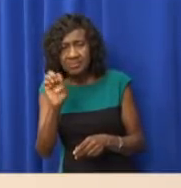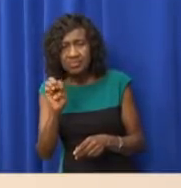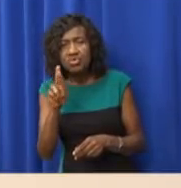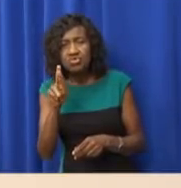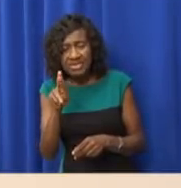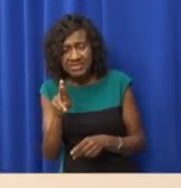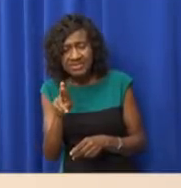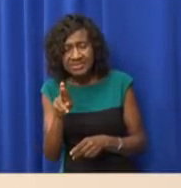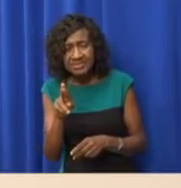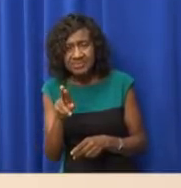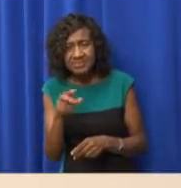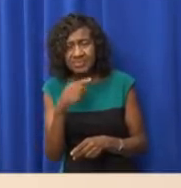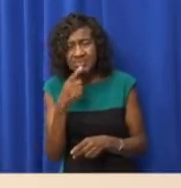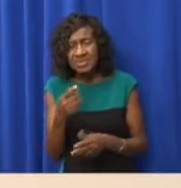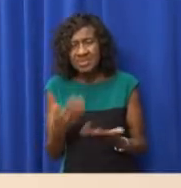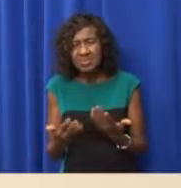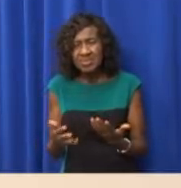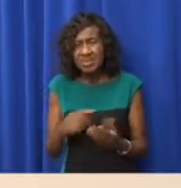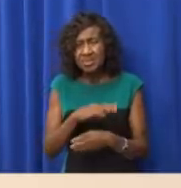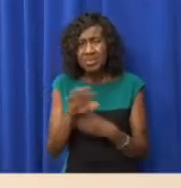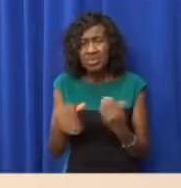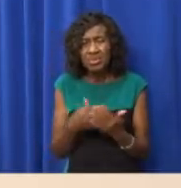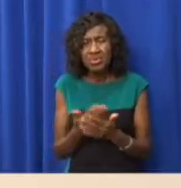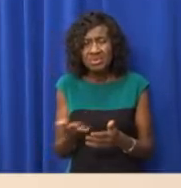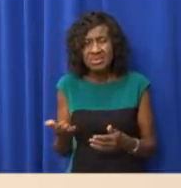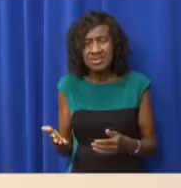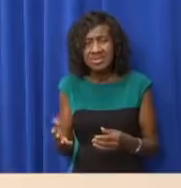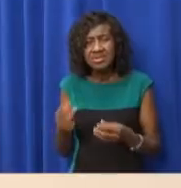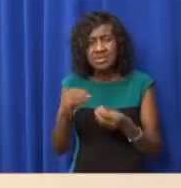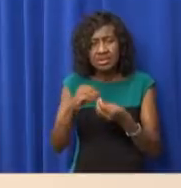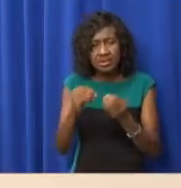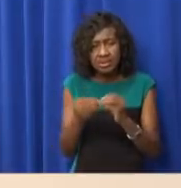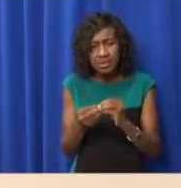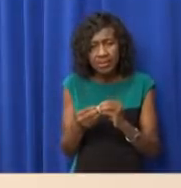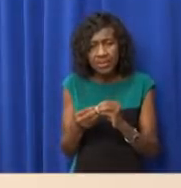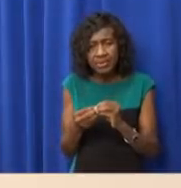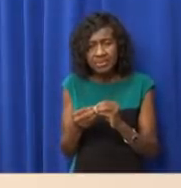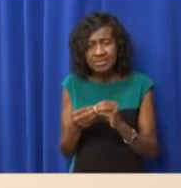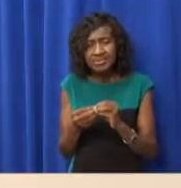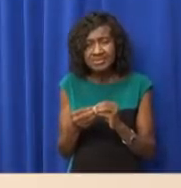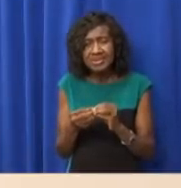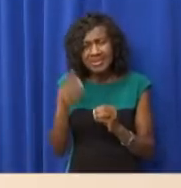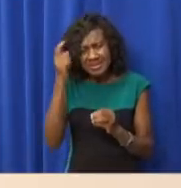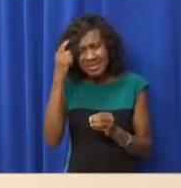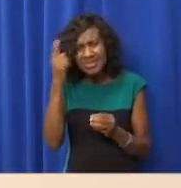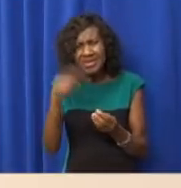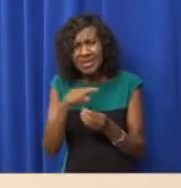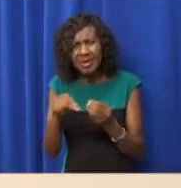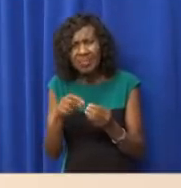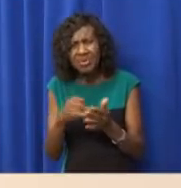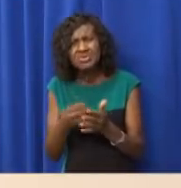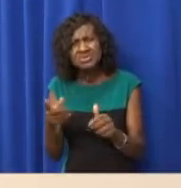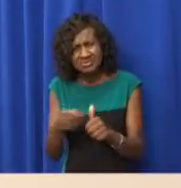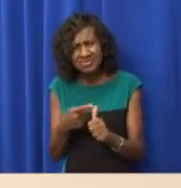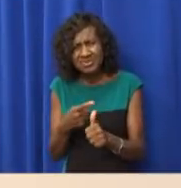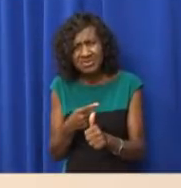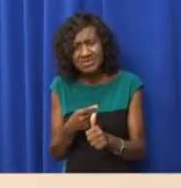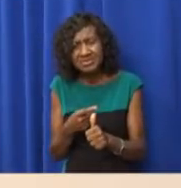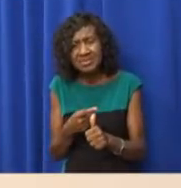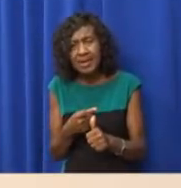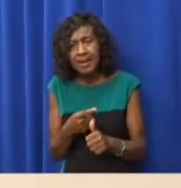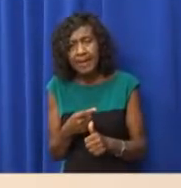of all of those things. I mean, our numbers are pretty solid. I mean, we didn't just pluck them out of the air. But